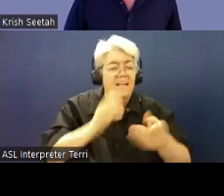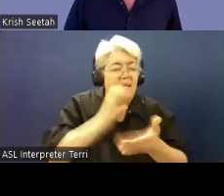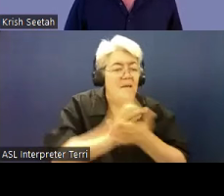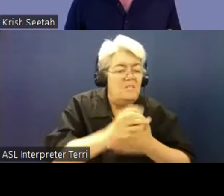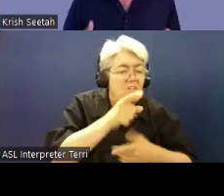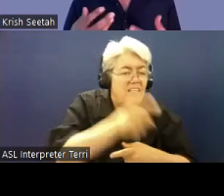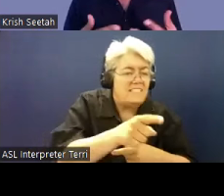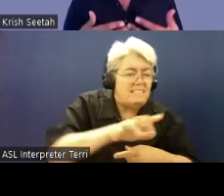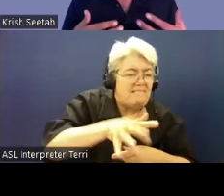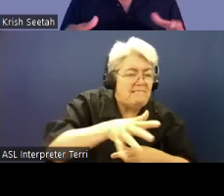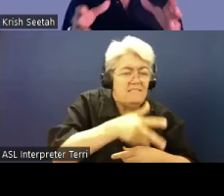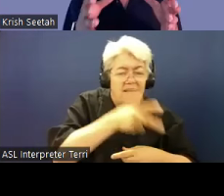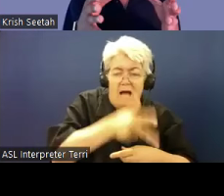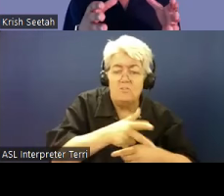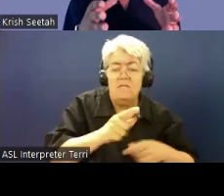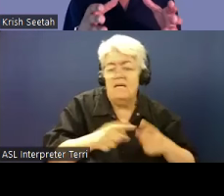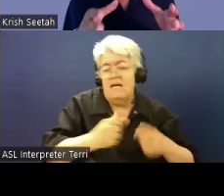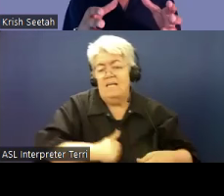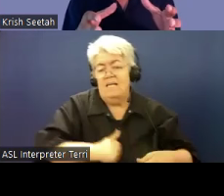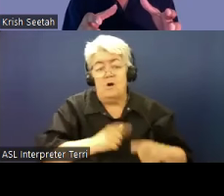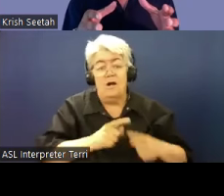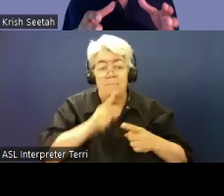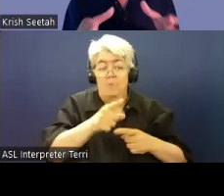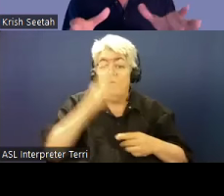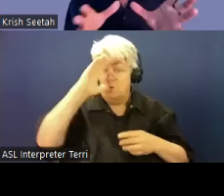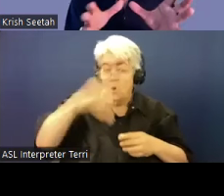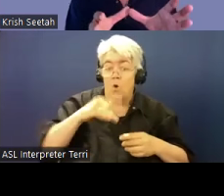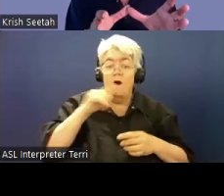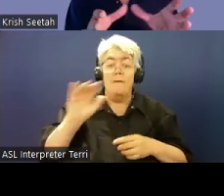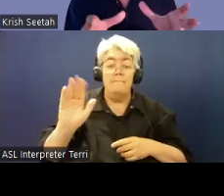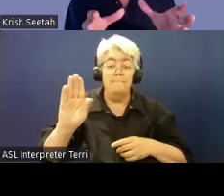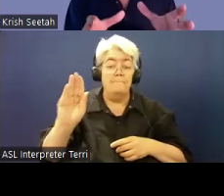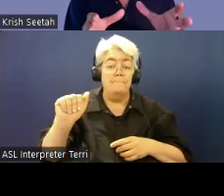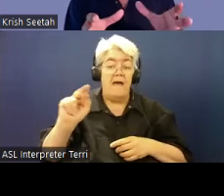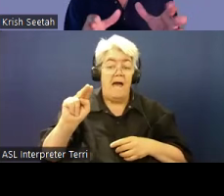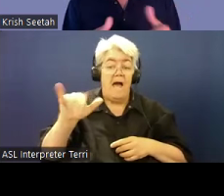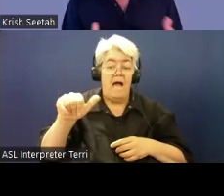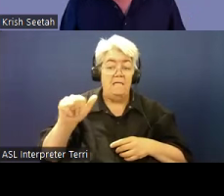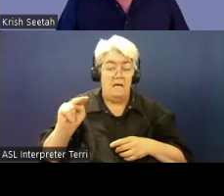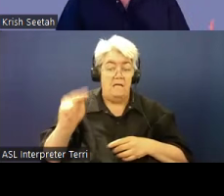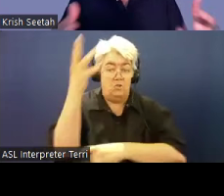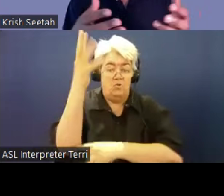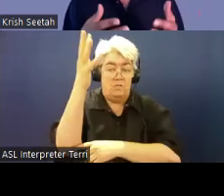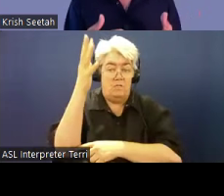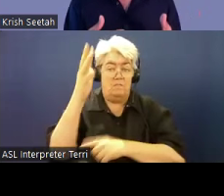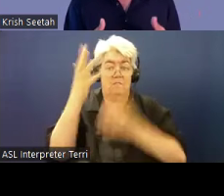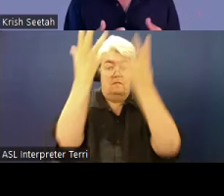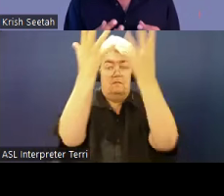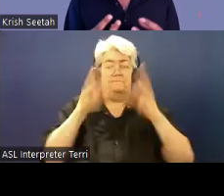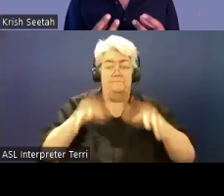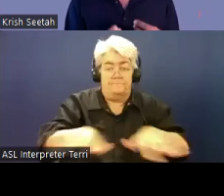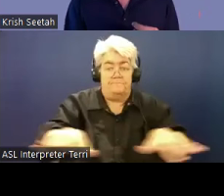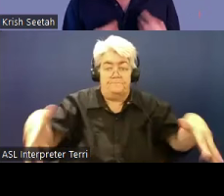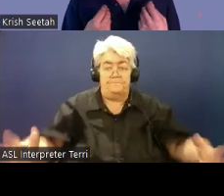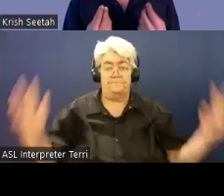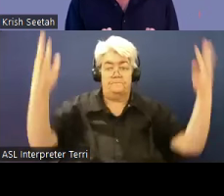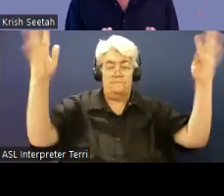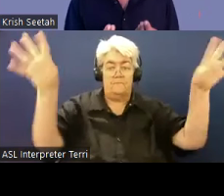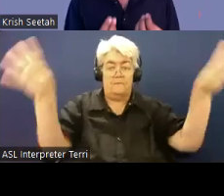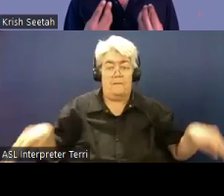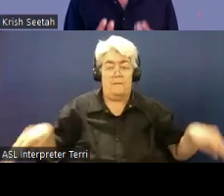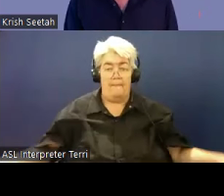the only thing that I could find to show. We also know that there were banyan trees around the site of Le Monde used for traditional dance and so on. So